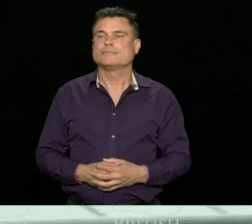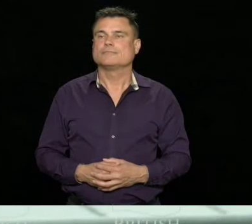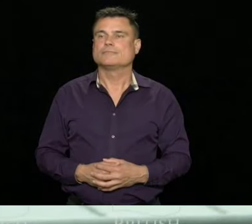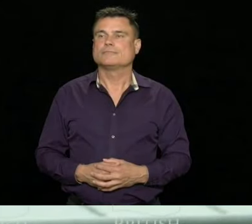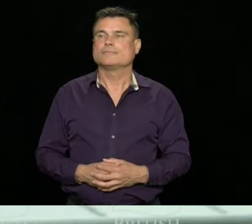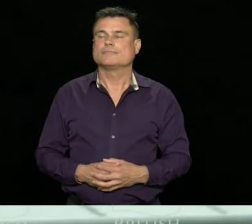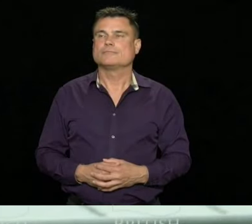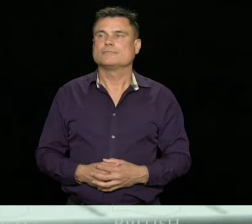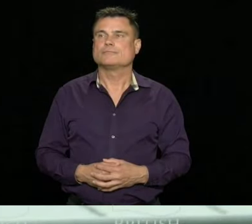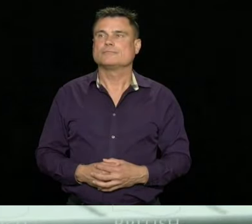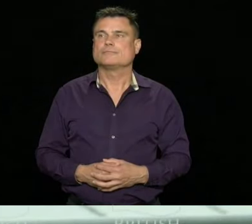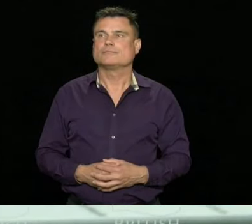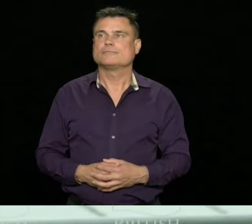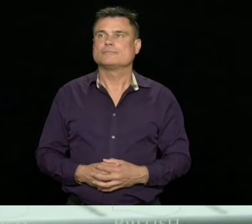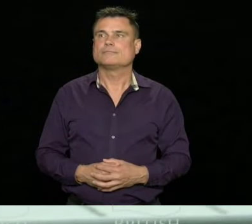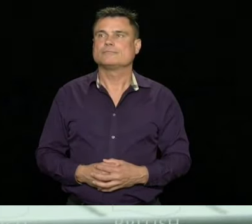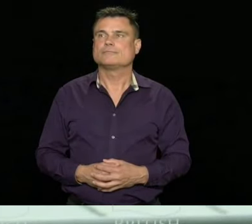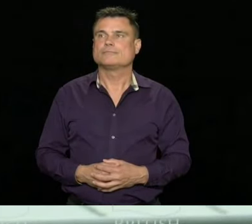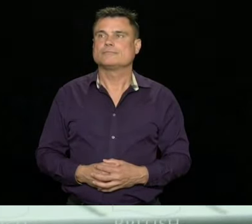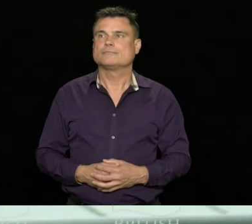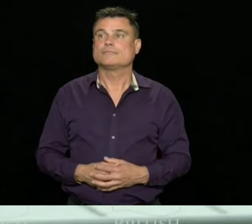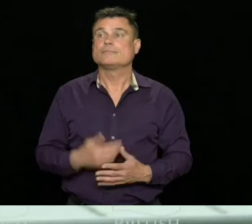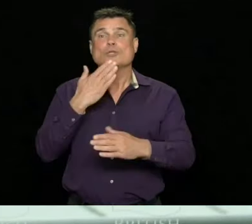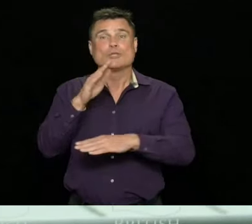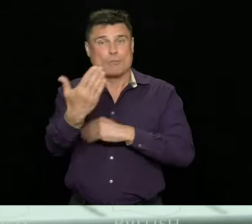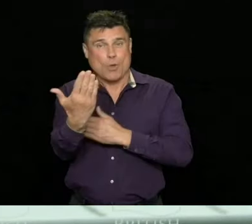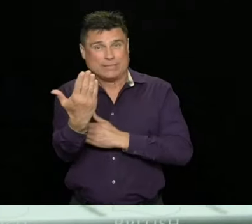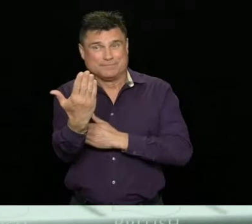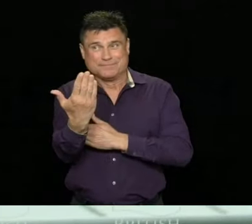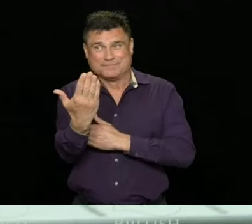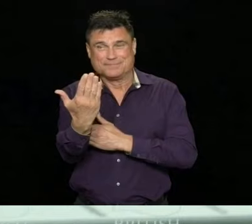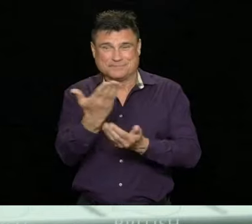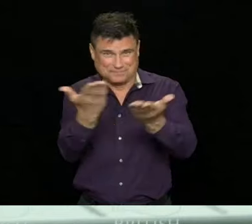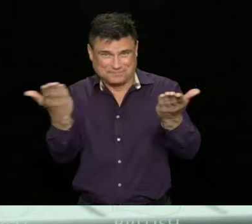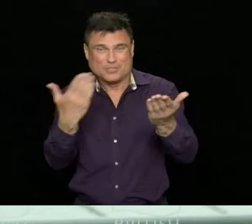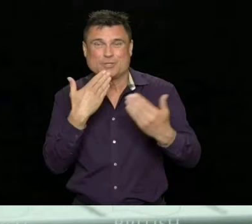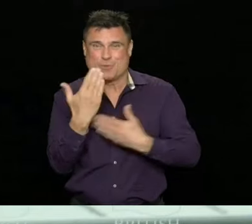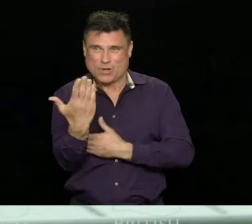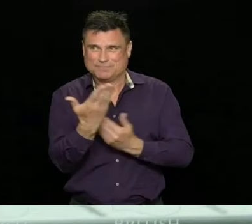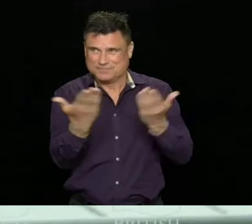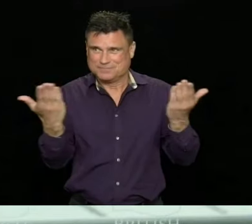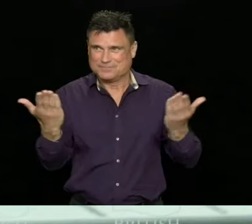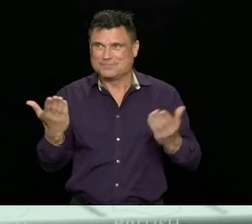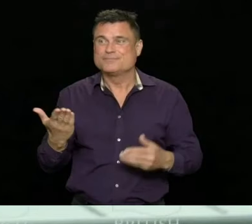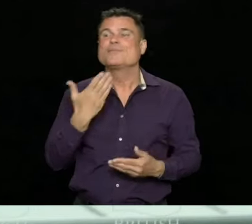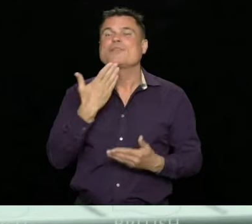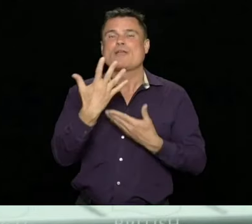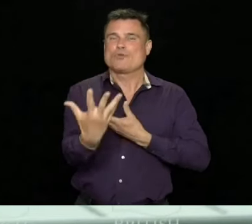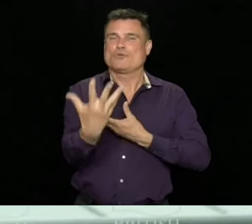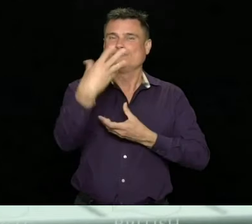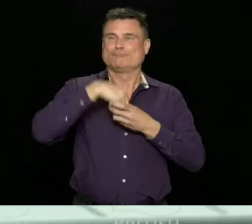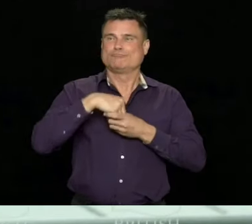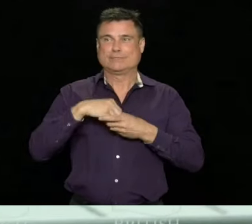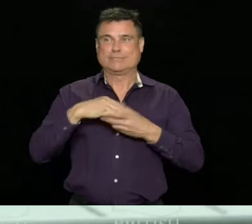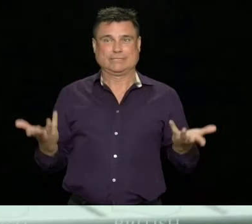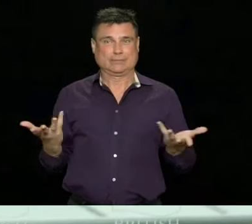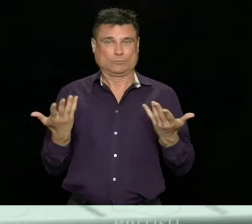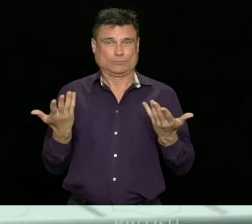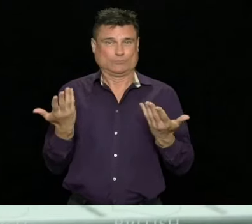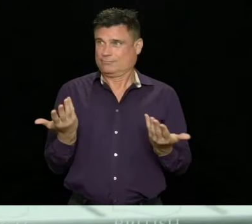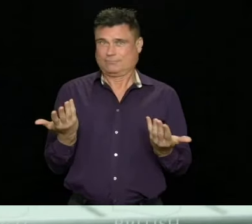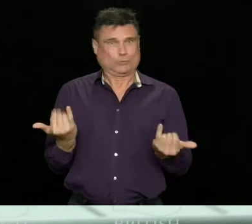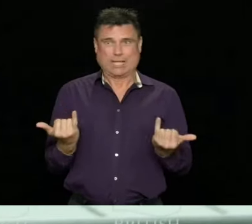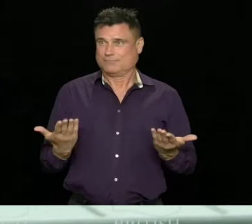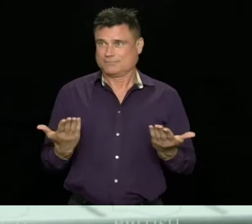Good morning, everyone. Thank you for joining us here today. Before we begin, I'd like to acknowledge